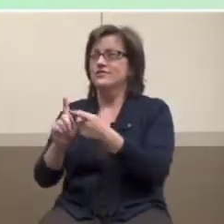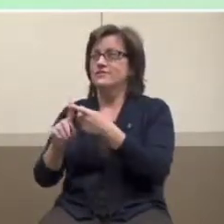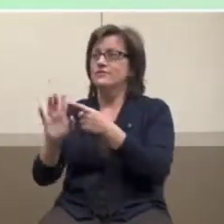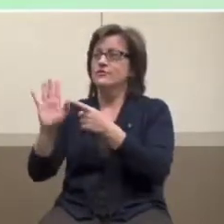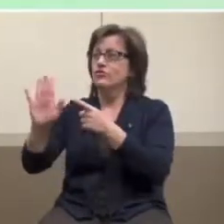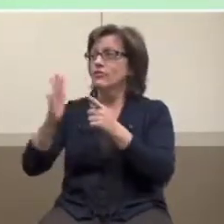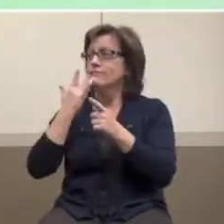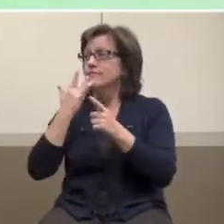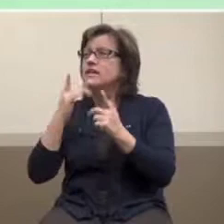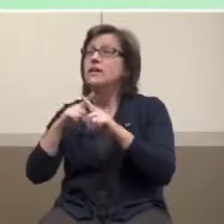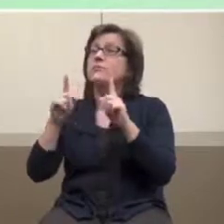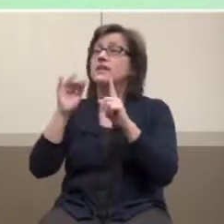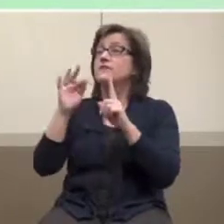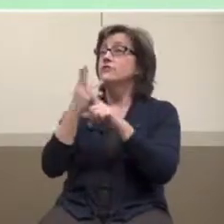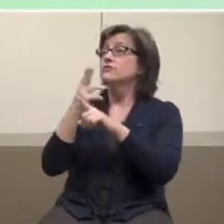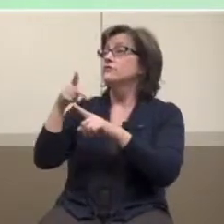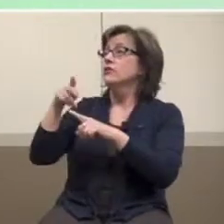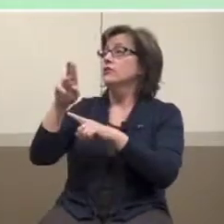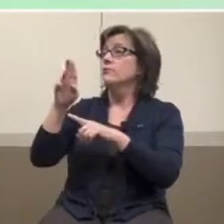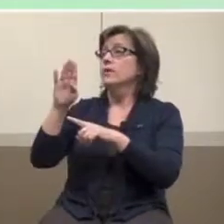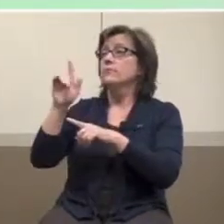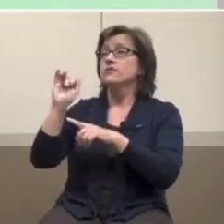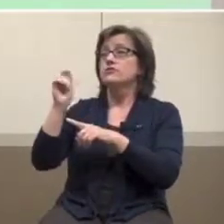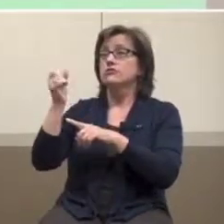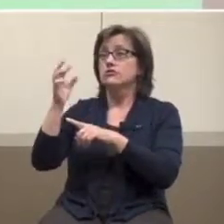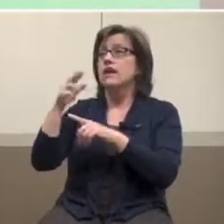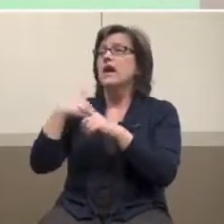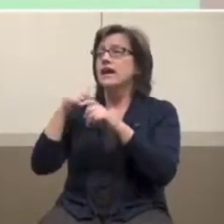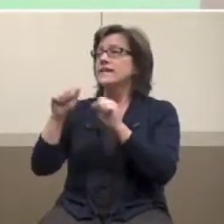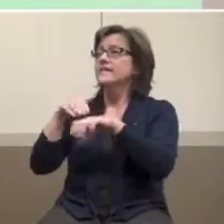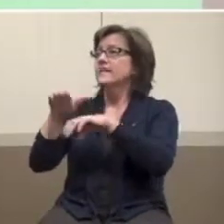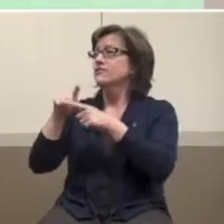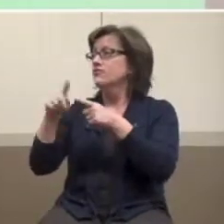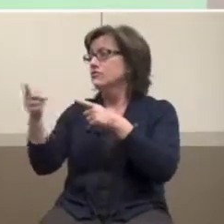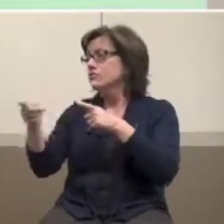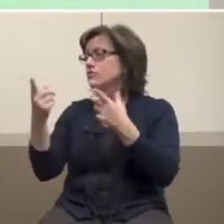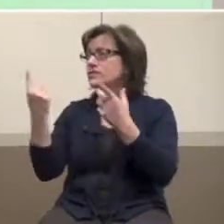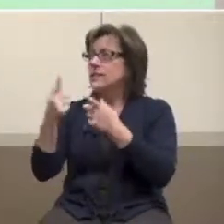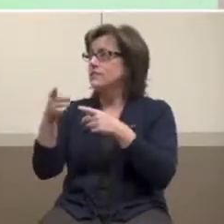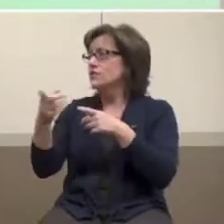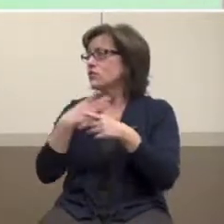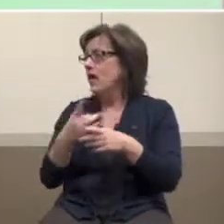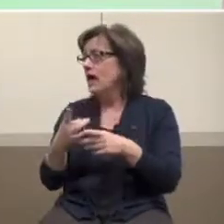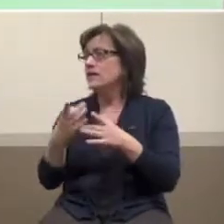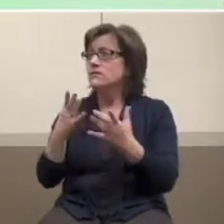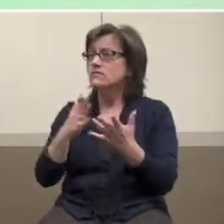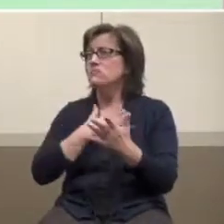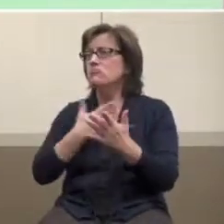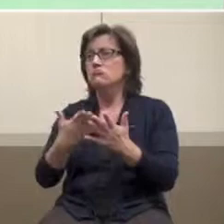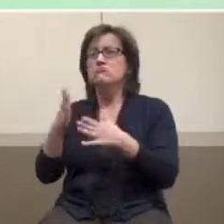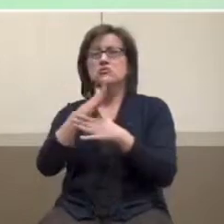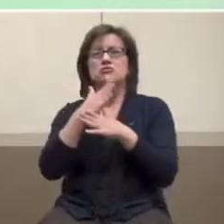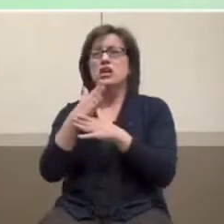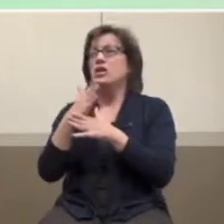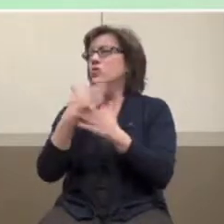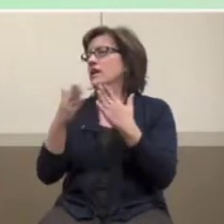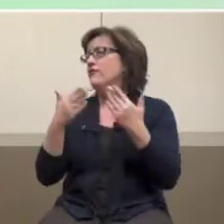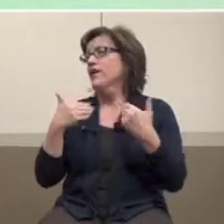use Publisher, I can send it to you if there's something that you like. I'm willing to share whatever I